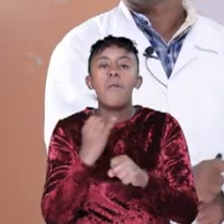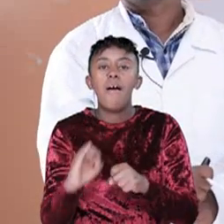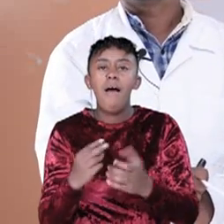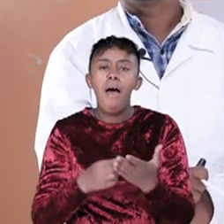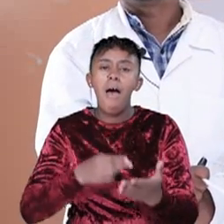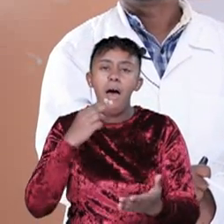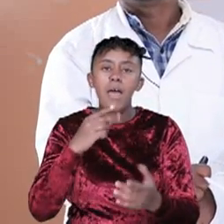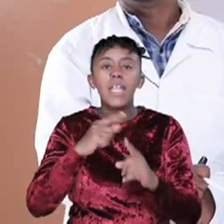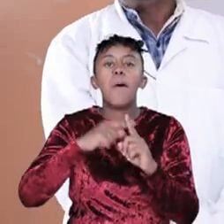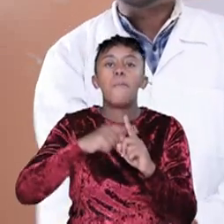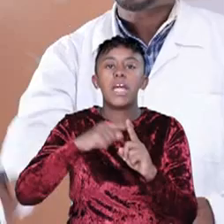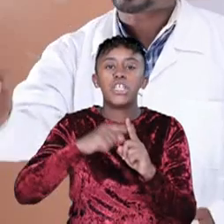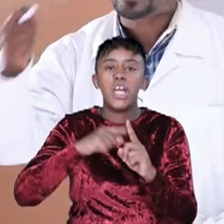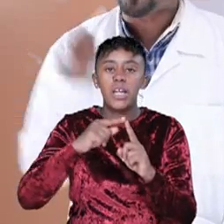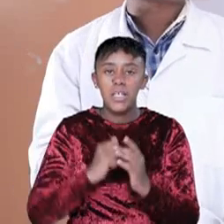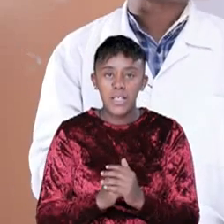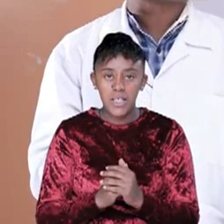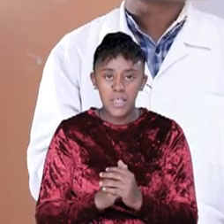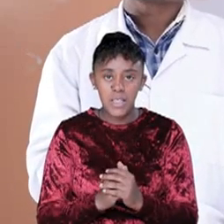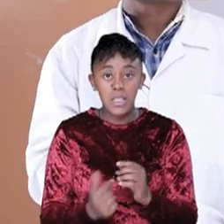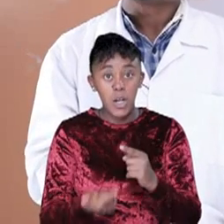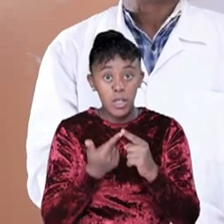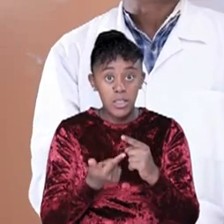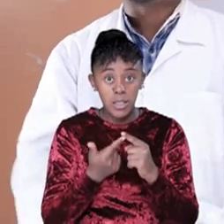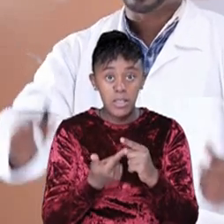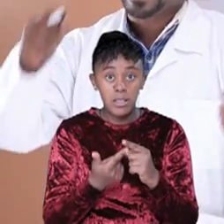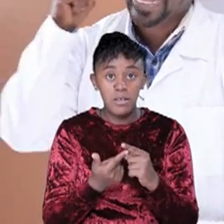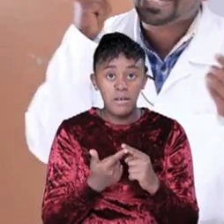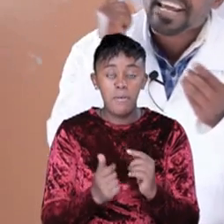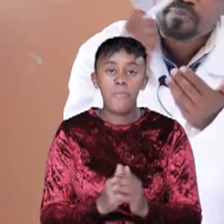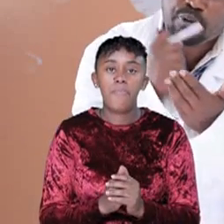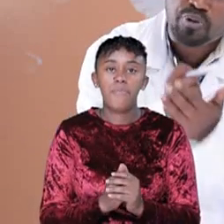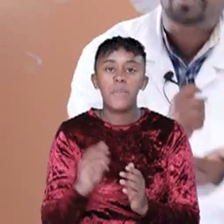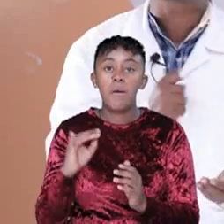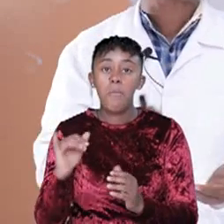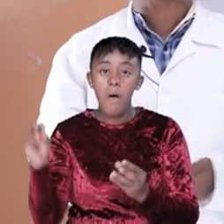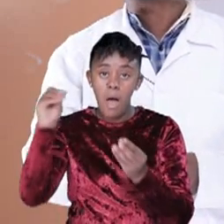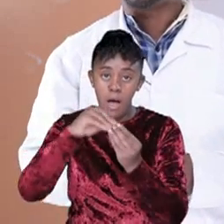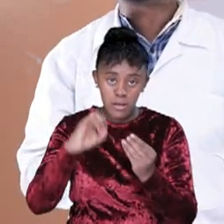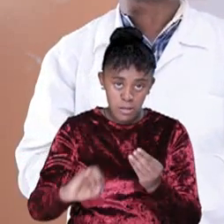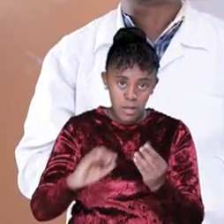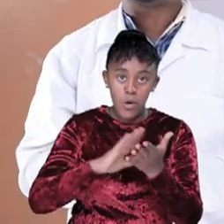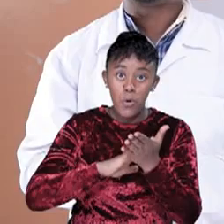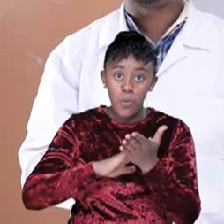temperature. The next one is by adding impurity